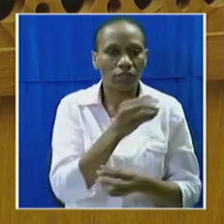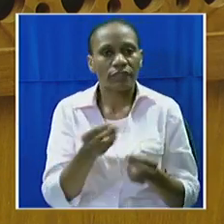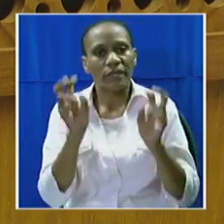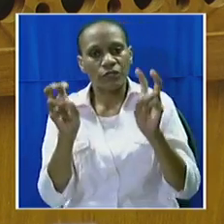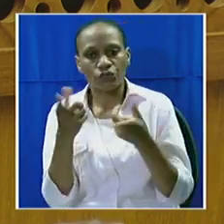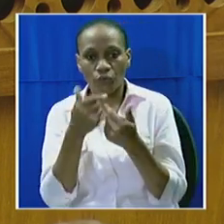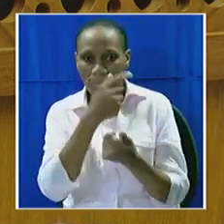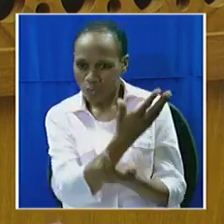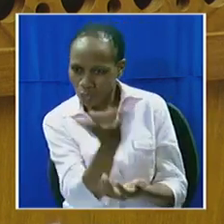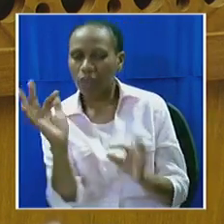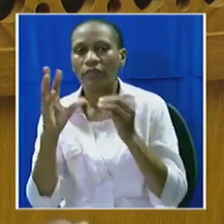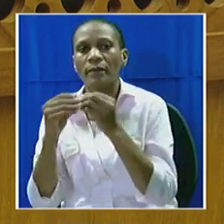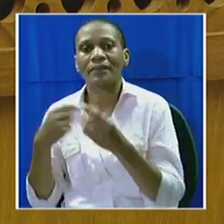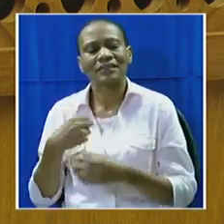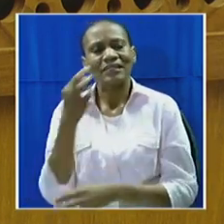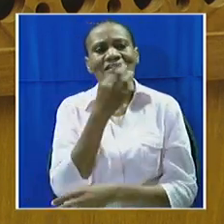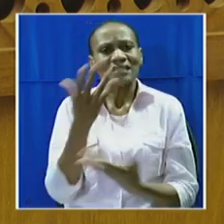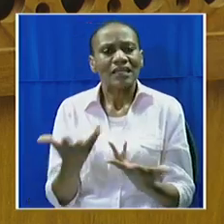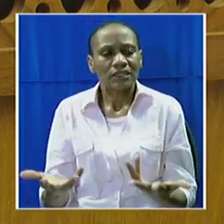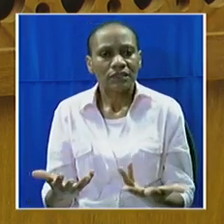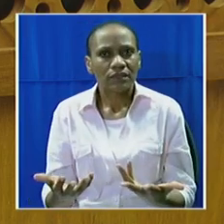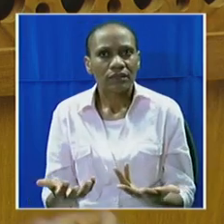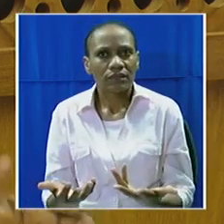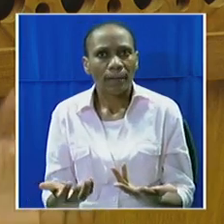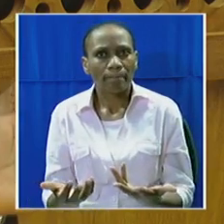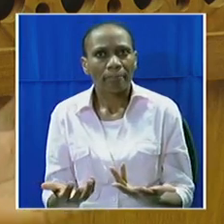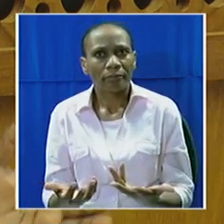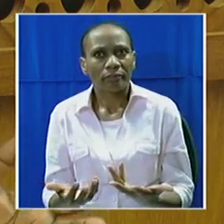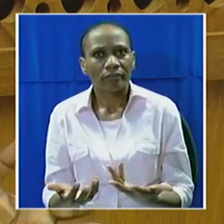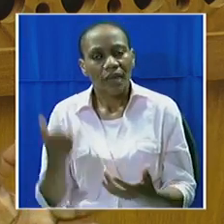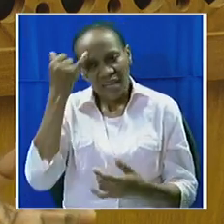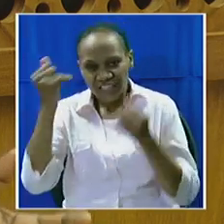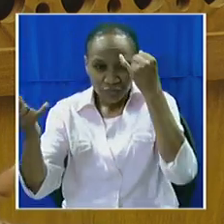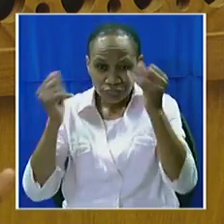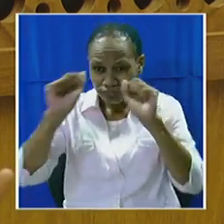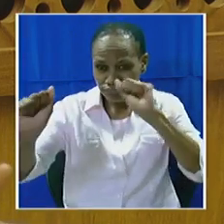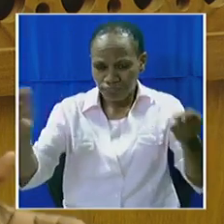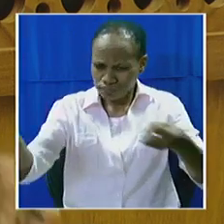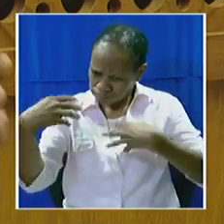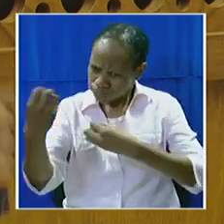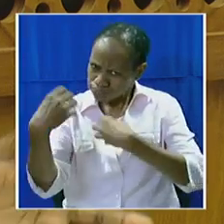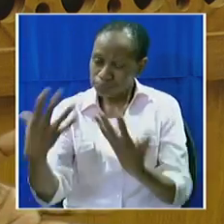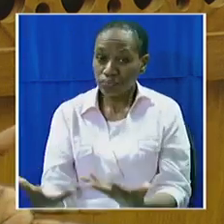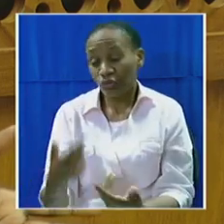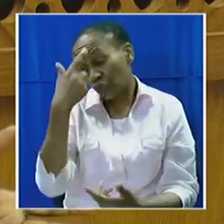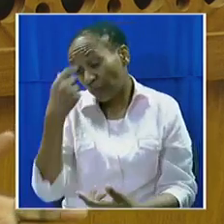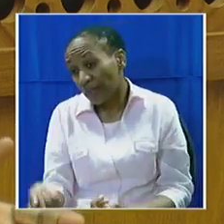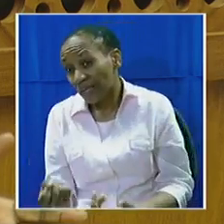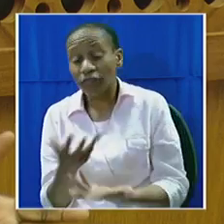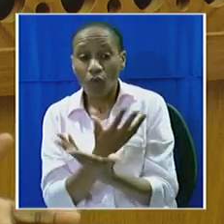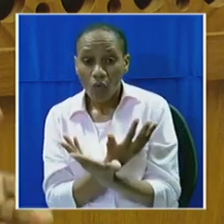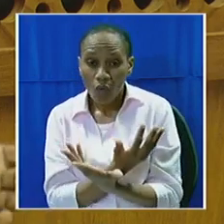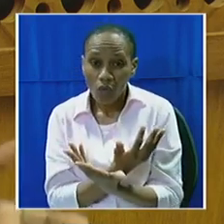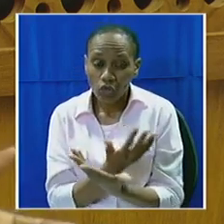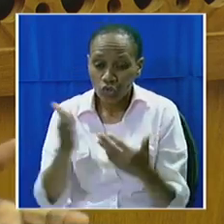are raising, we have said, for example, to the members of parliament, give us your ideas. Do you believe that South Africa should be banning all the